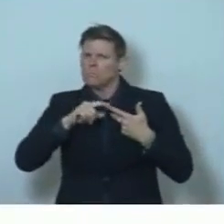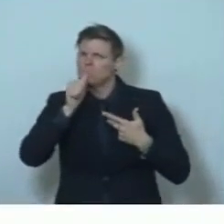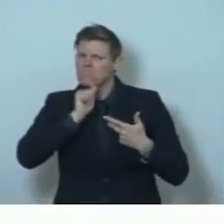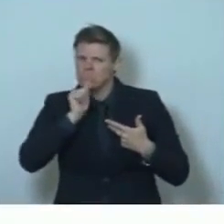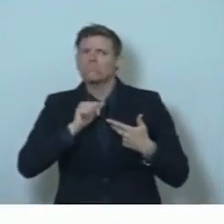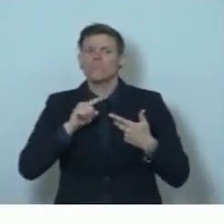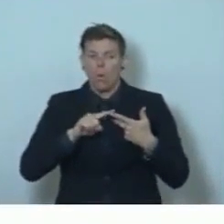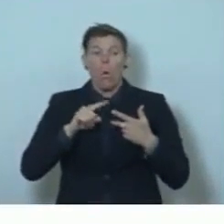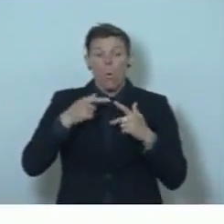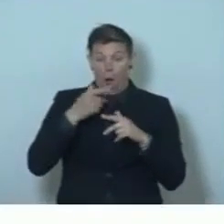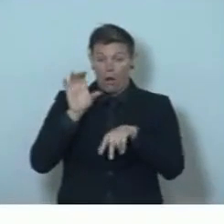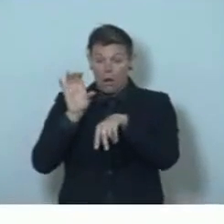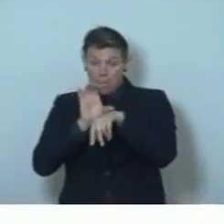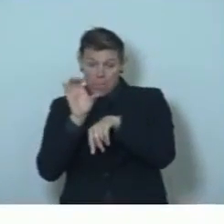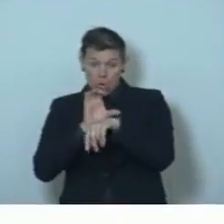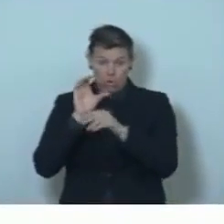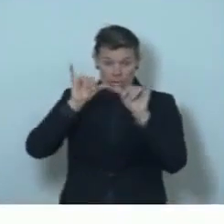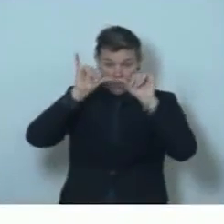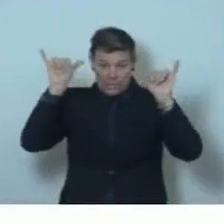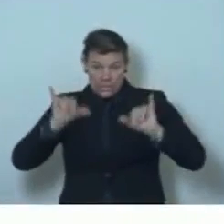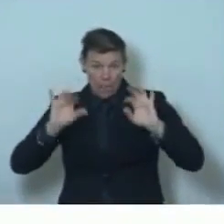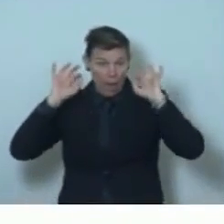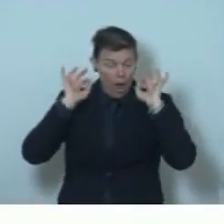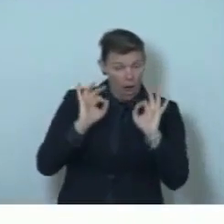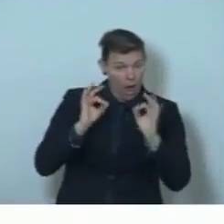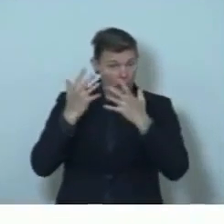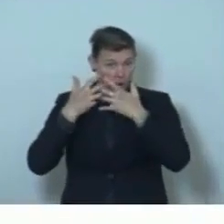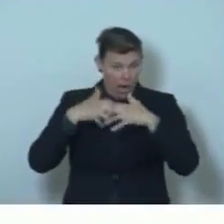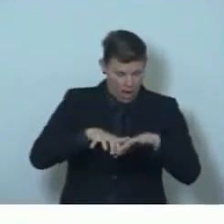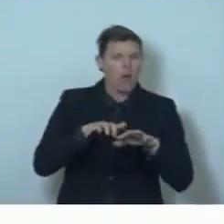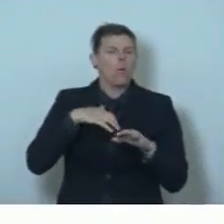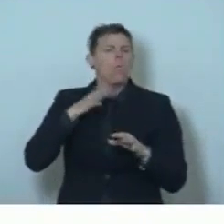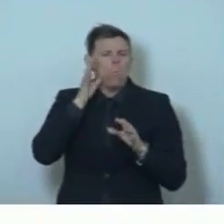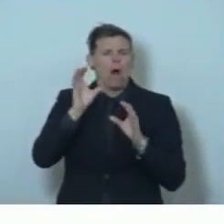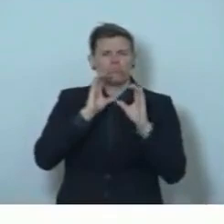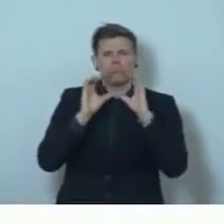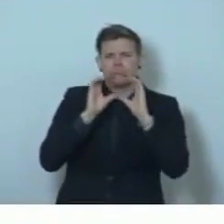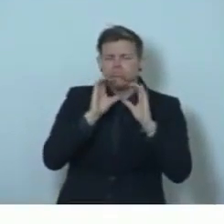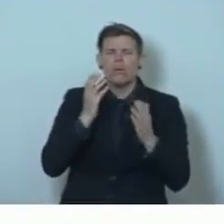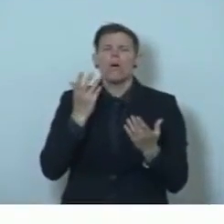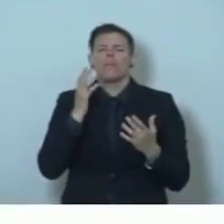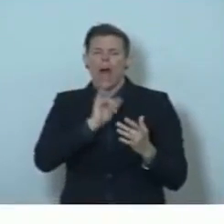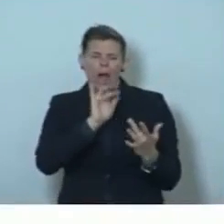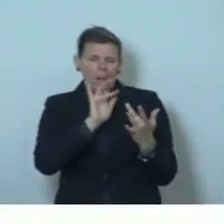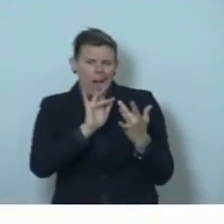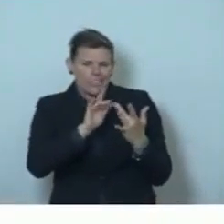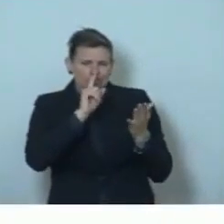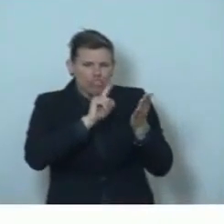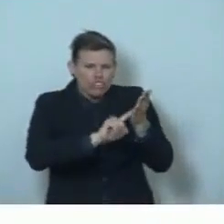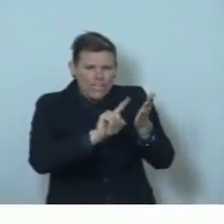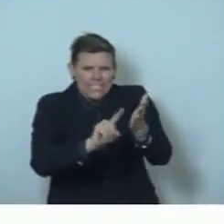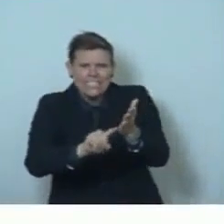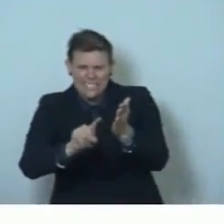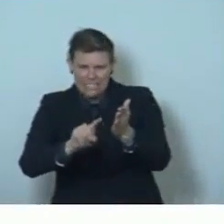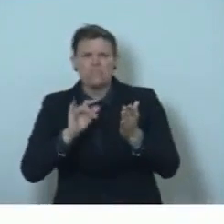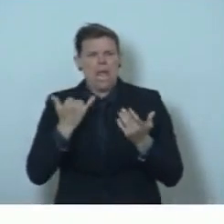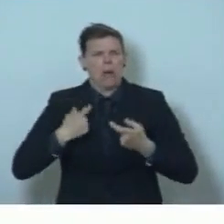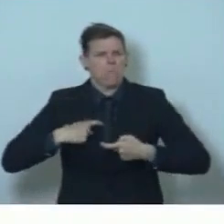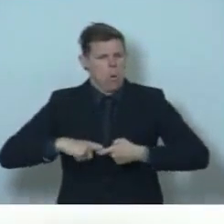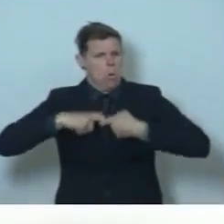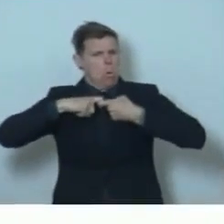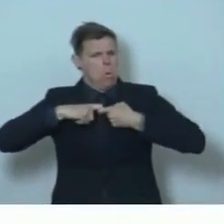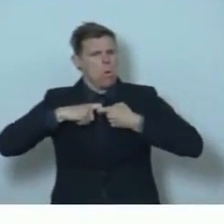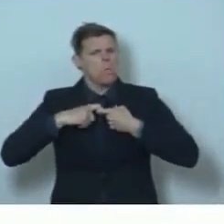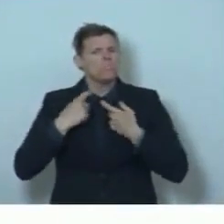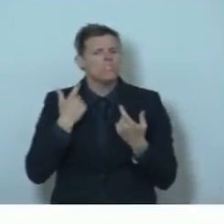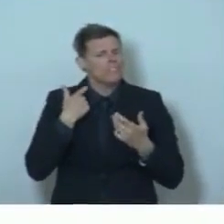we'll have more for you on that, but we are ramping up contact tracing, and I don't think that's something that would hold us back from moving forward. And then